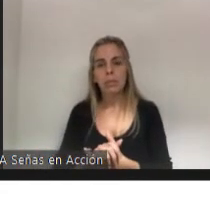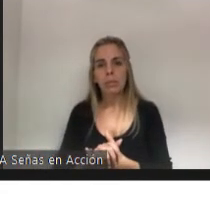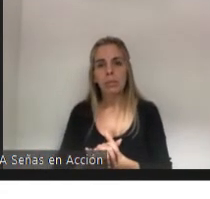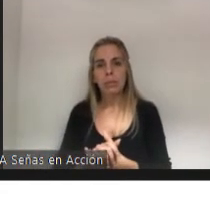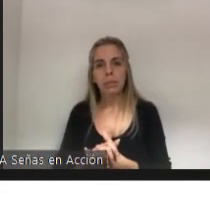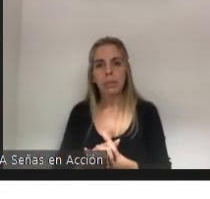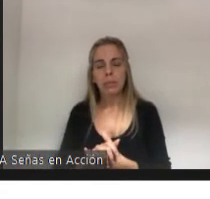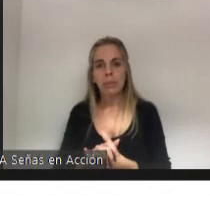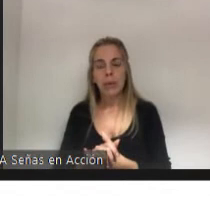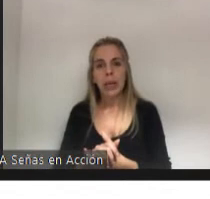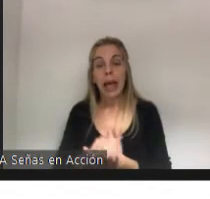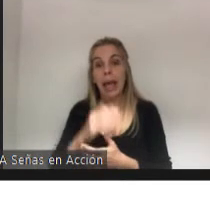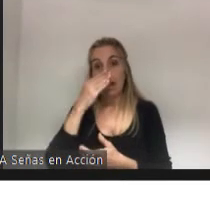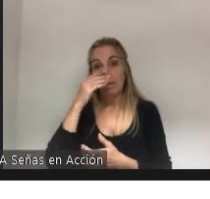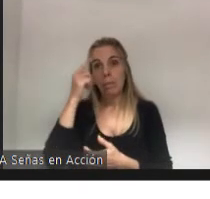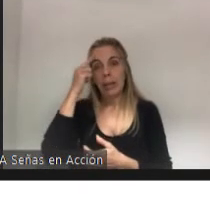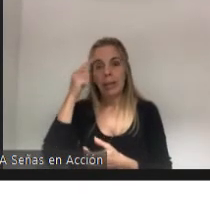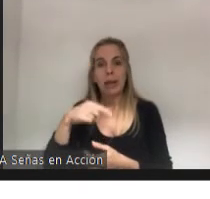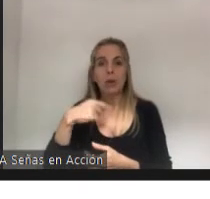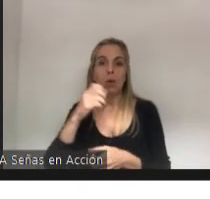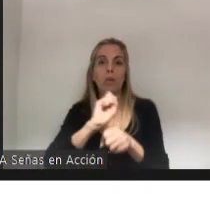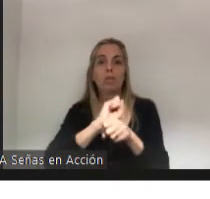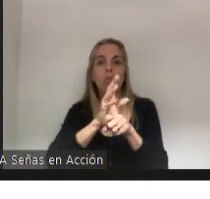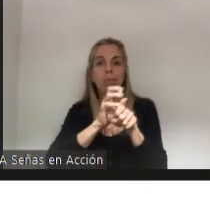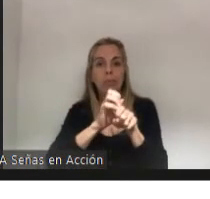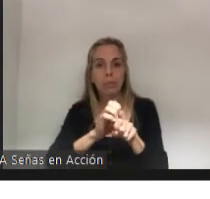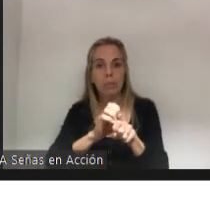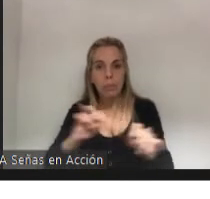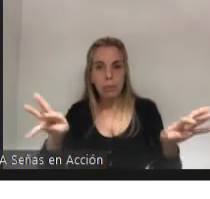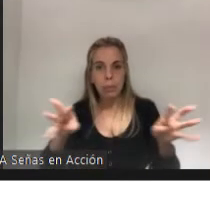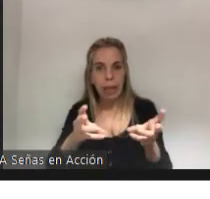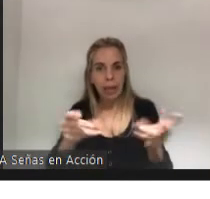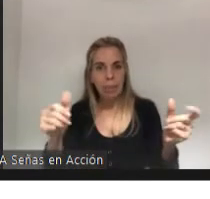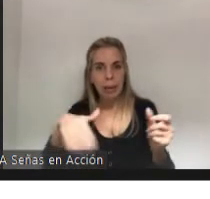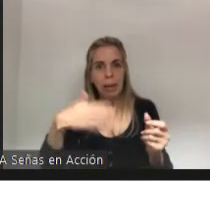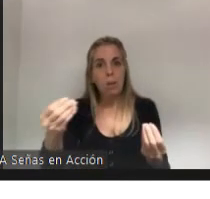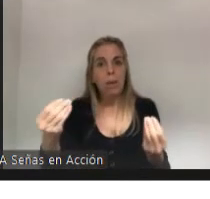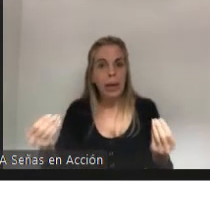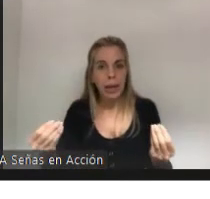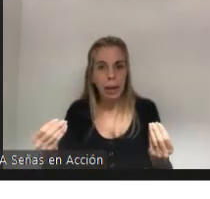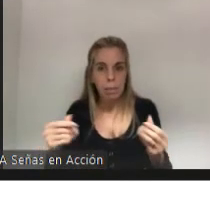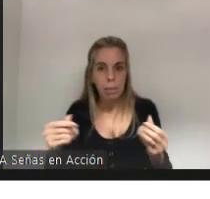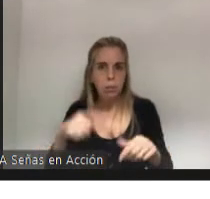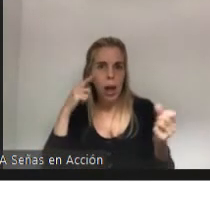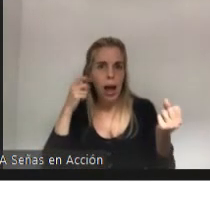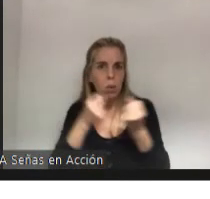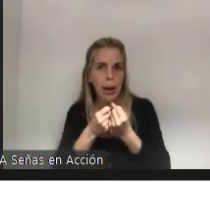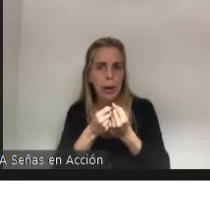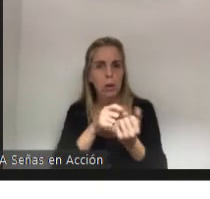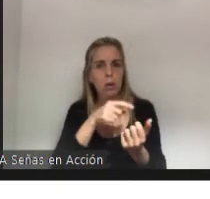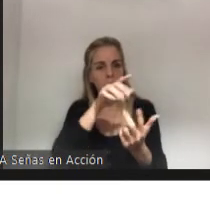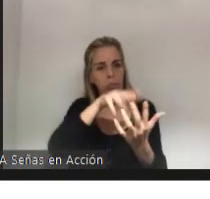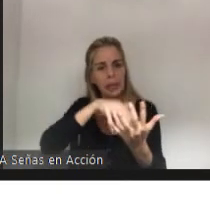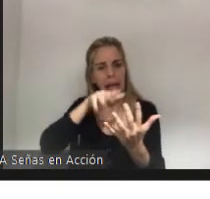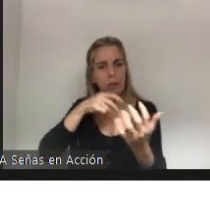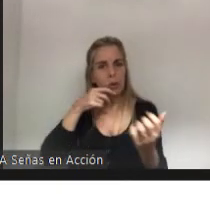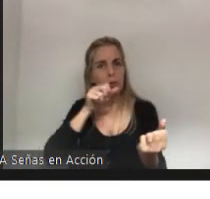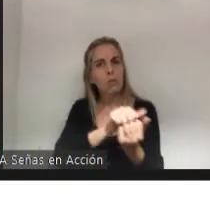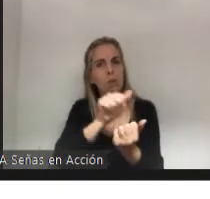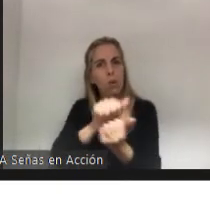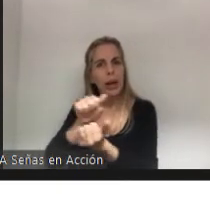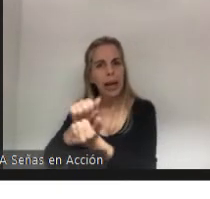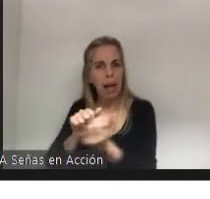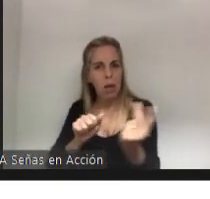How will the world be post-COVID? And this is what we had to do. I agree with an article that was